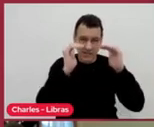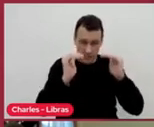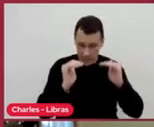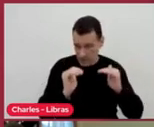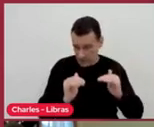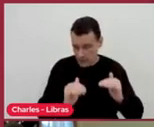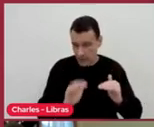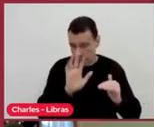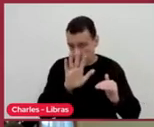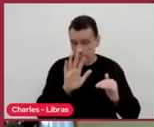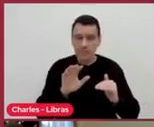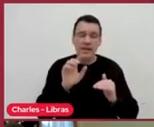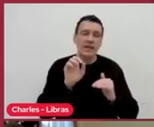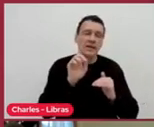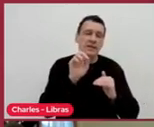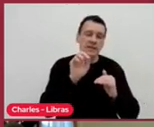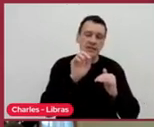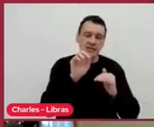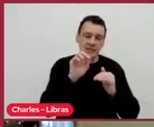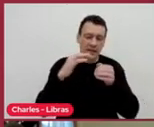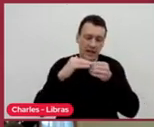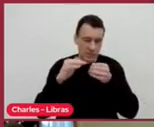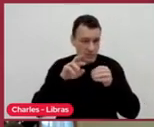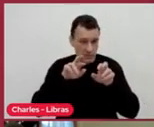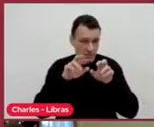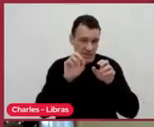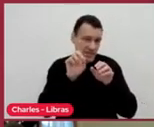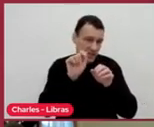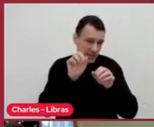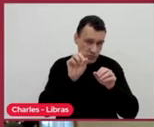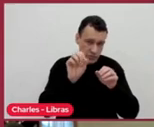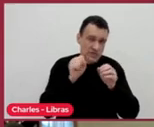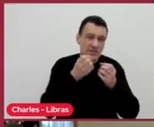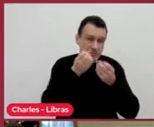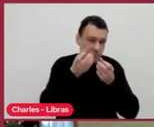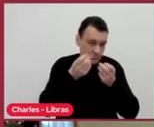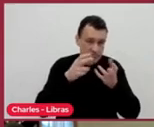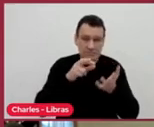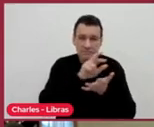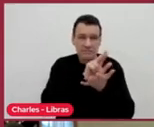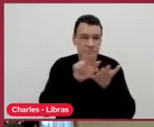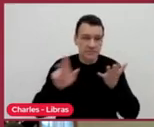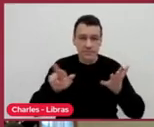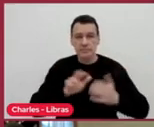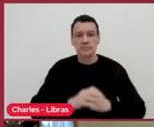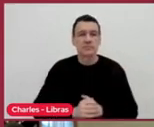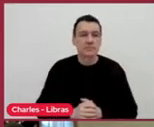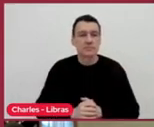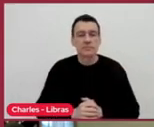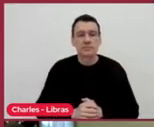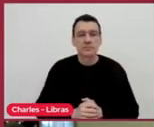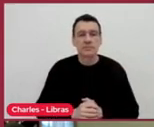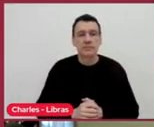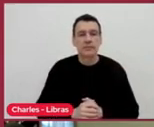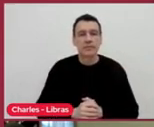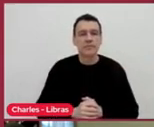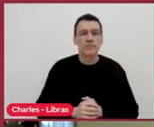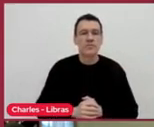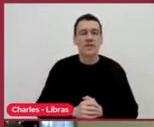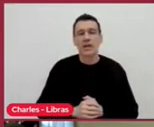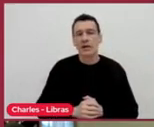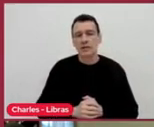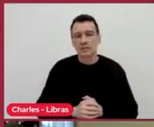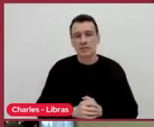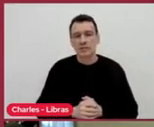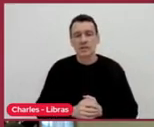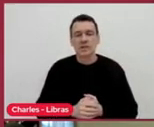hiccup data and Regent. Regent is really interesting because it's working on